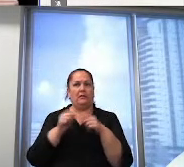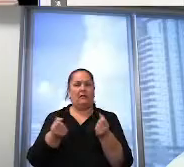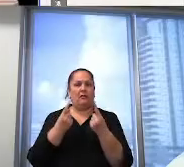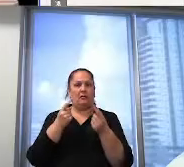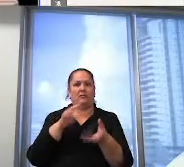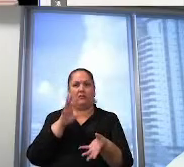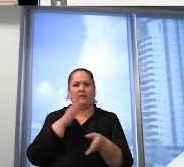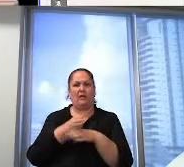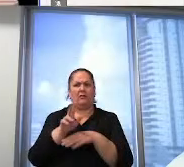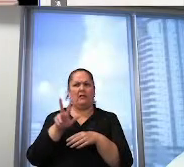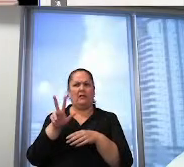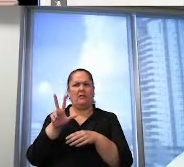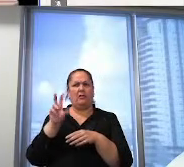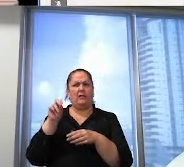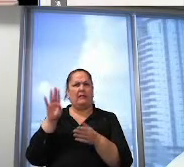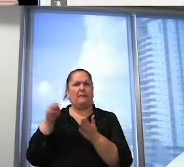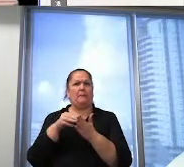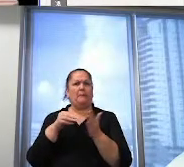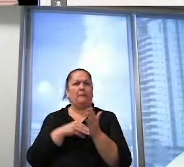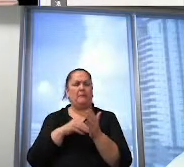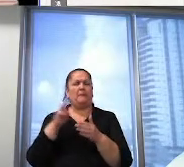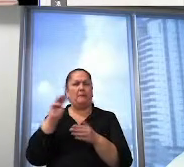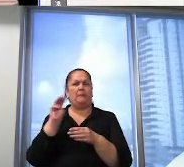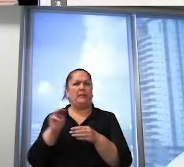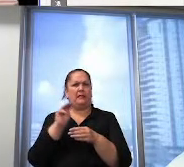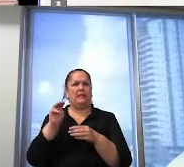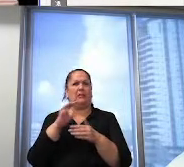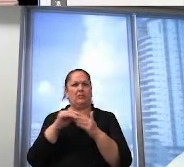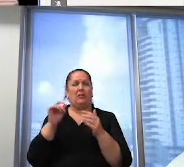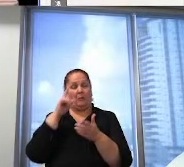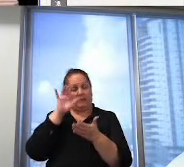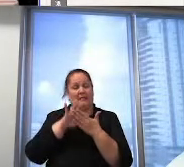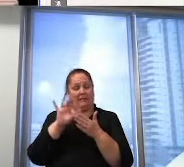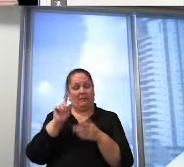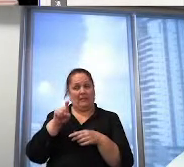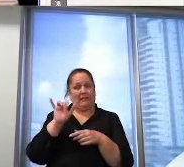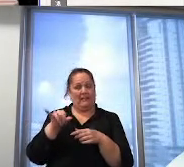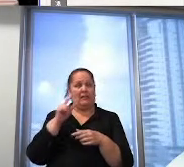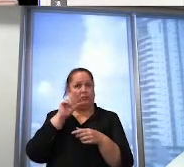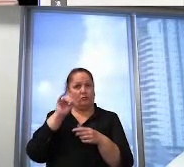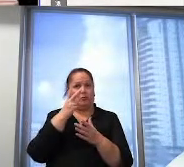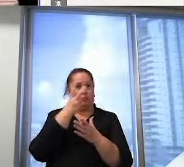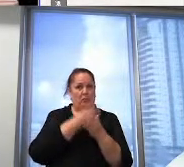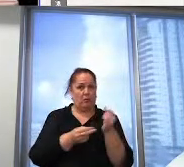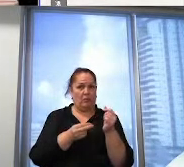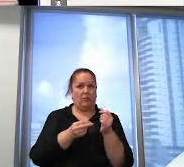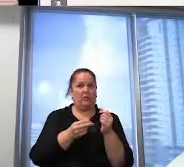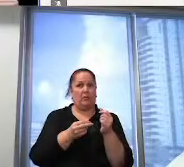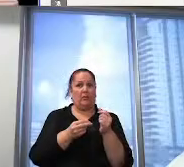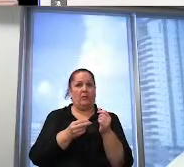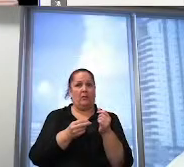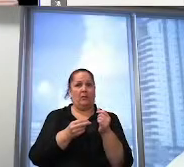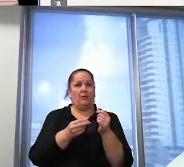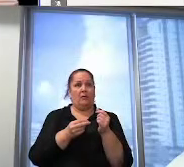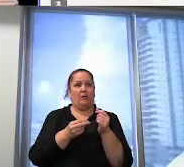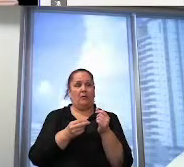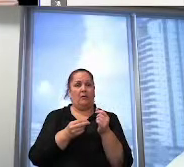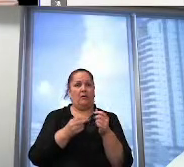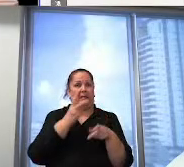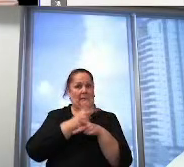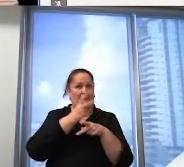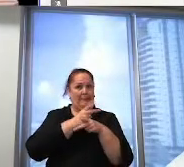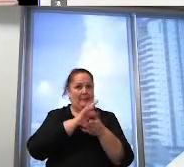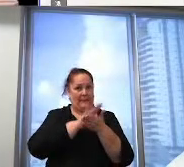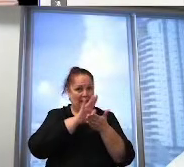internal costs. So about $130 million. That's what we believe we need to do both an